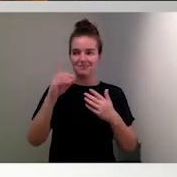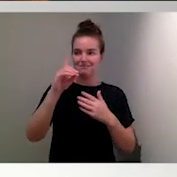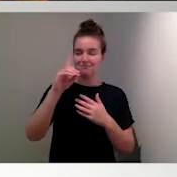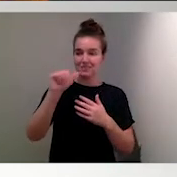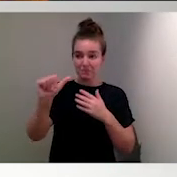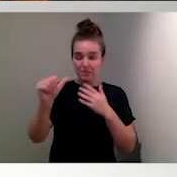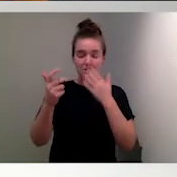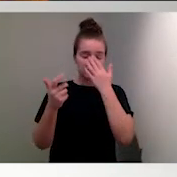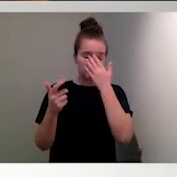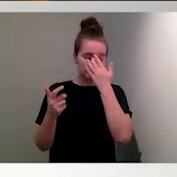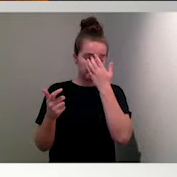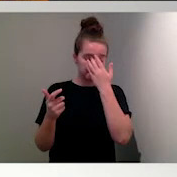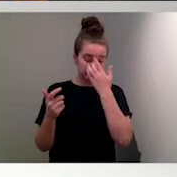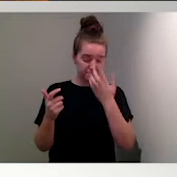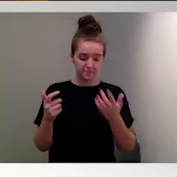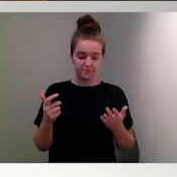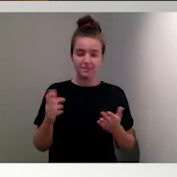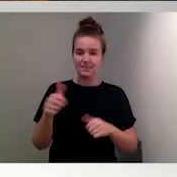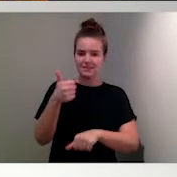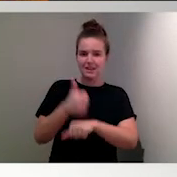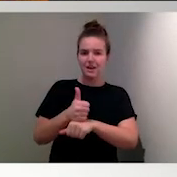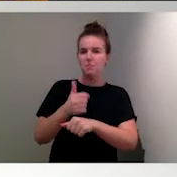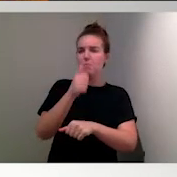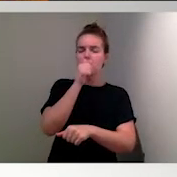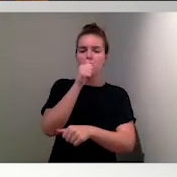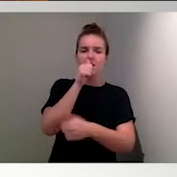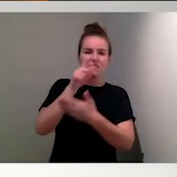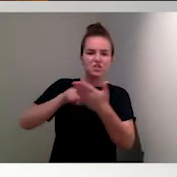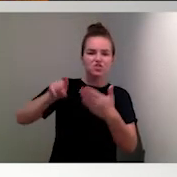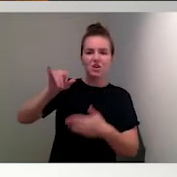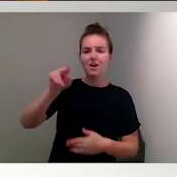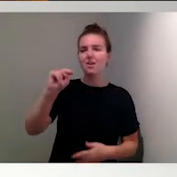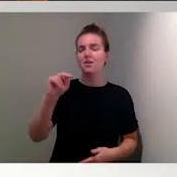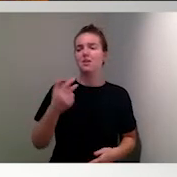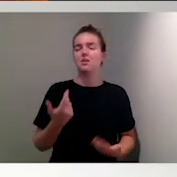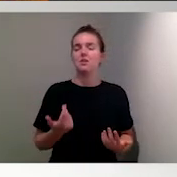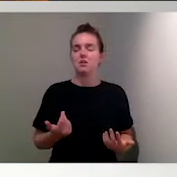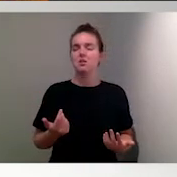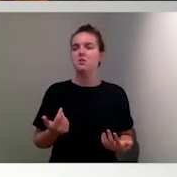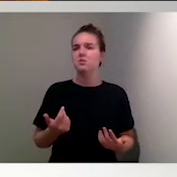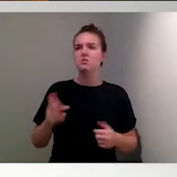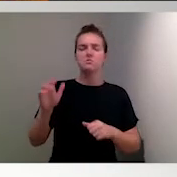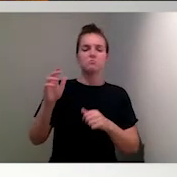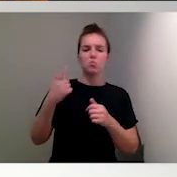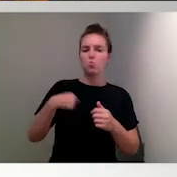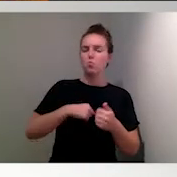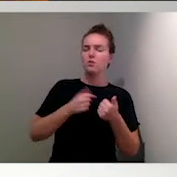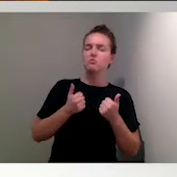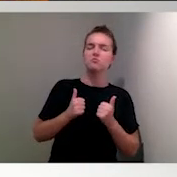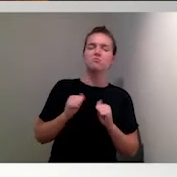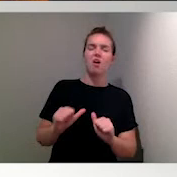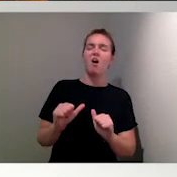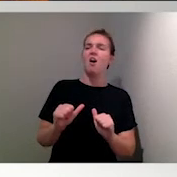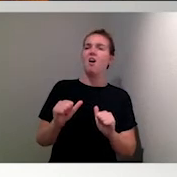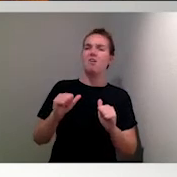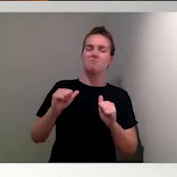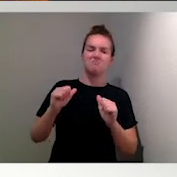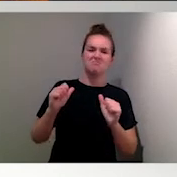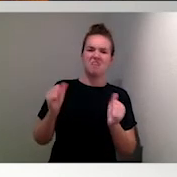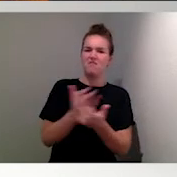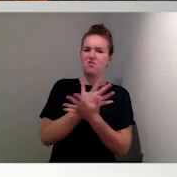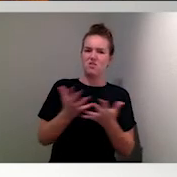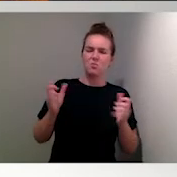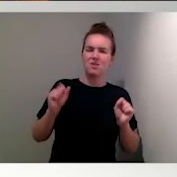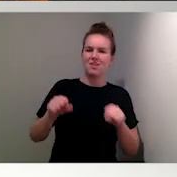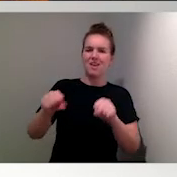private check-in and to do as much as we can to pave the road, to make it as smooth as possible. We do that for